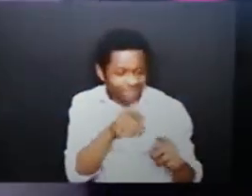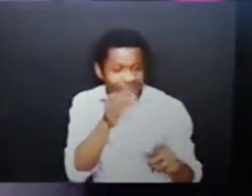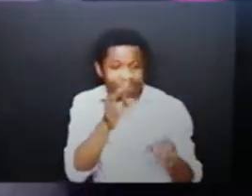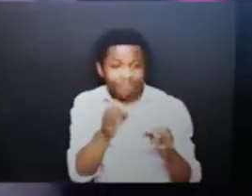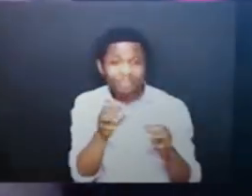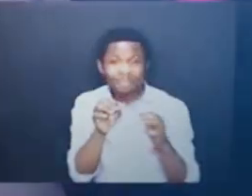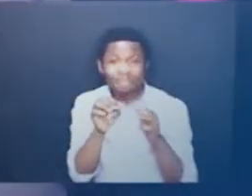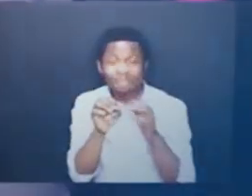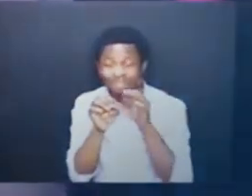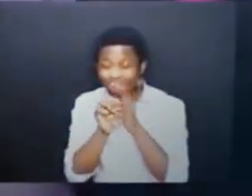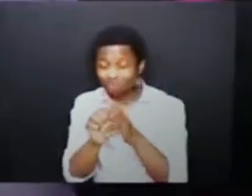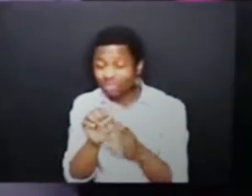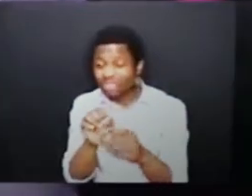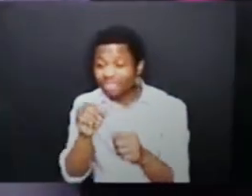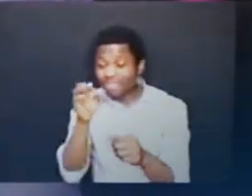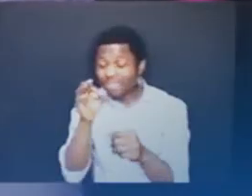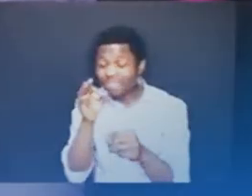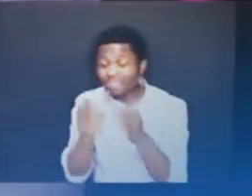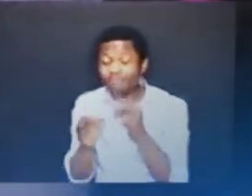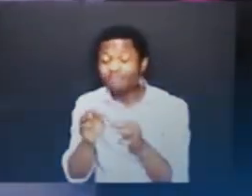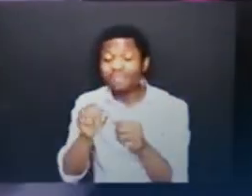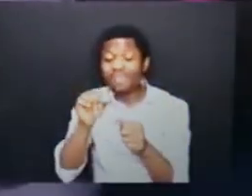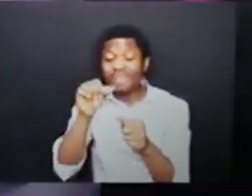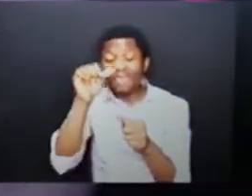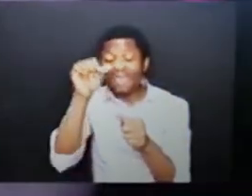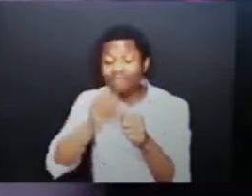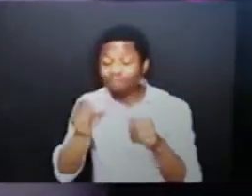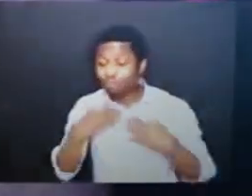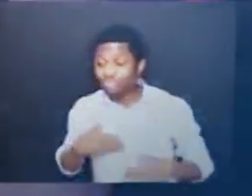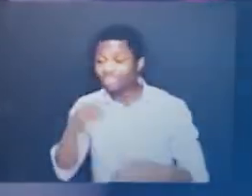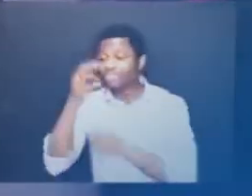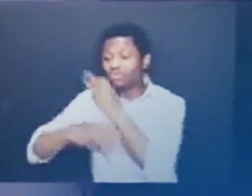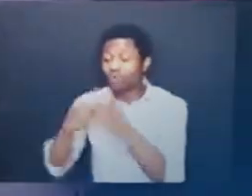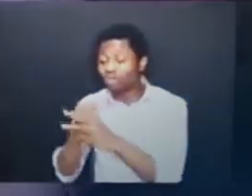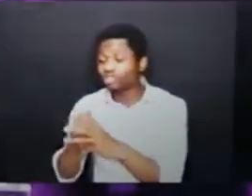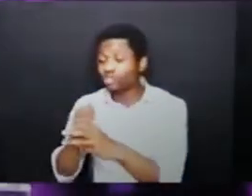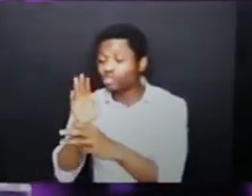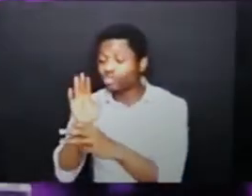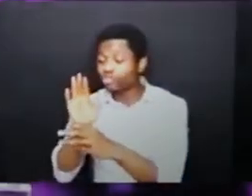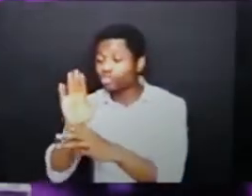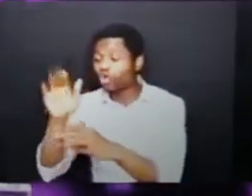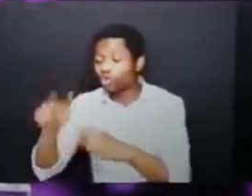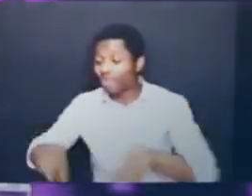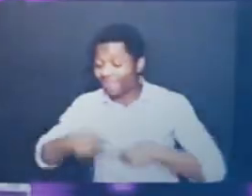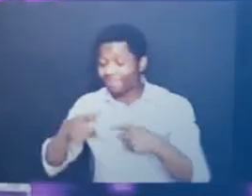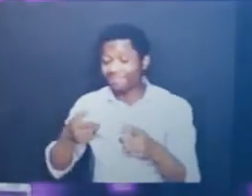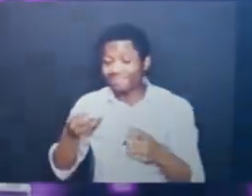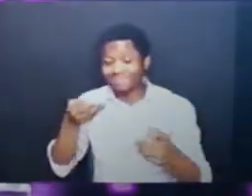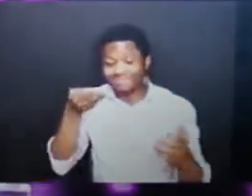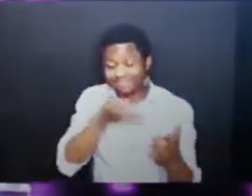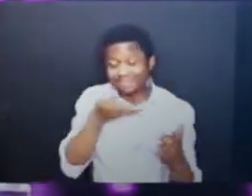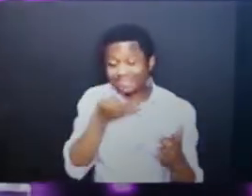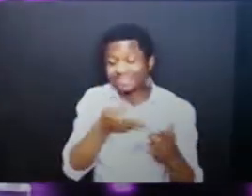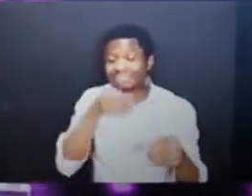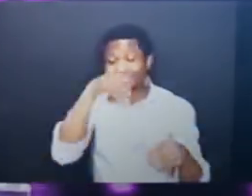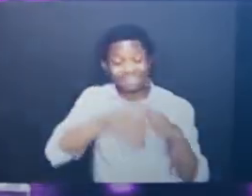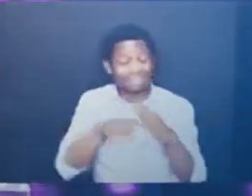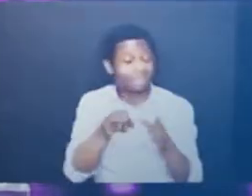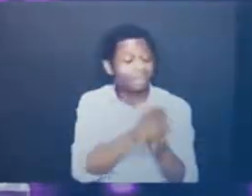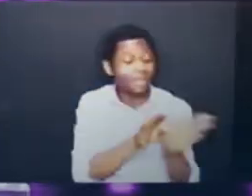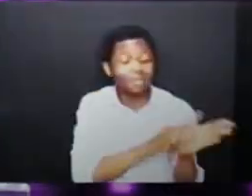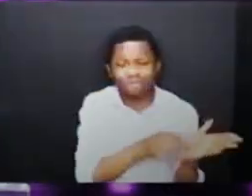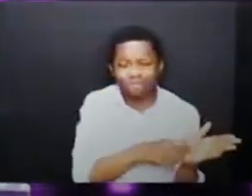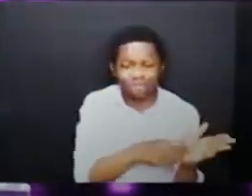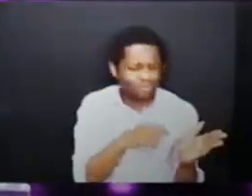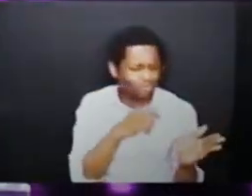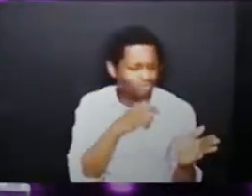Can you imagine how big this book? Adofono masasi so be bieni wa huma ibeko. Even John said things about Christ alone. If they were to